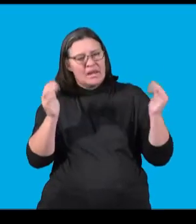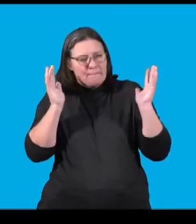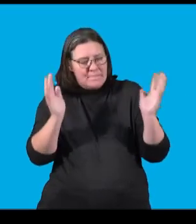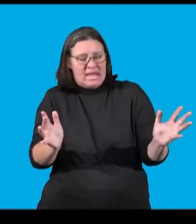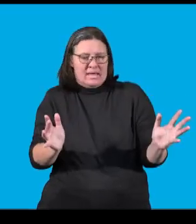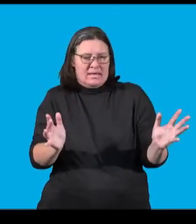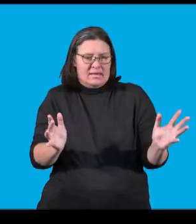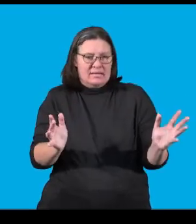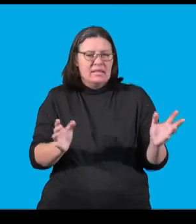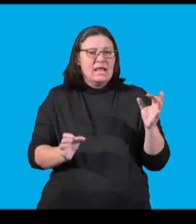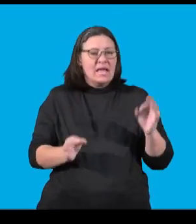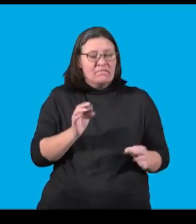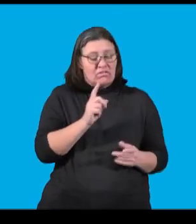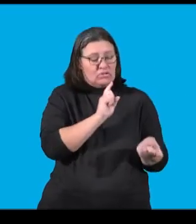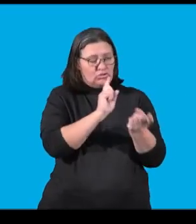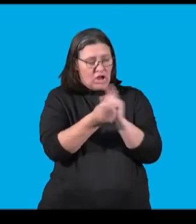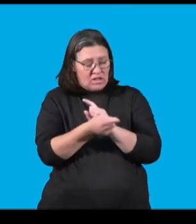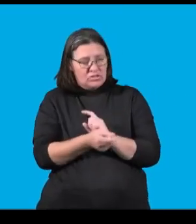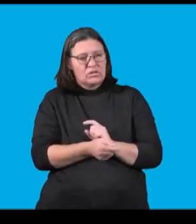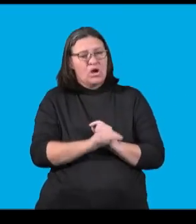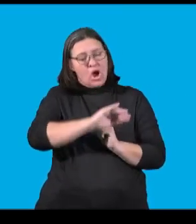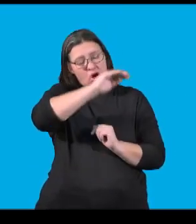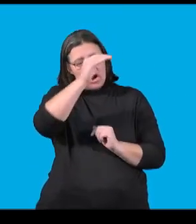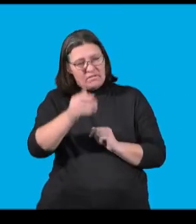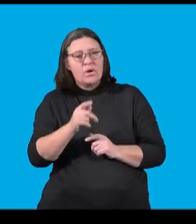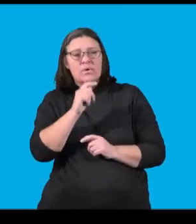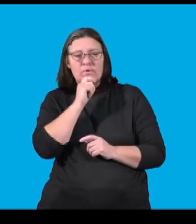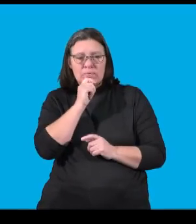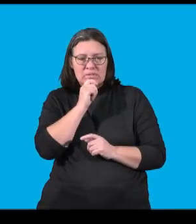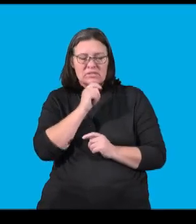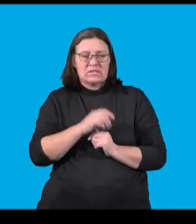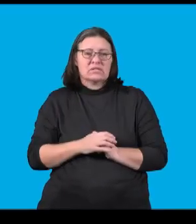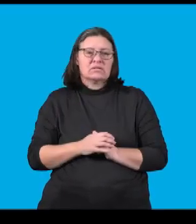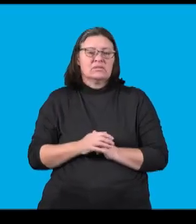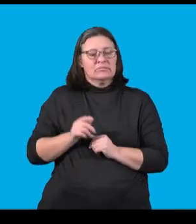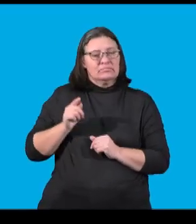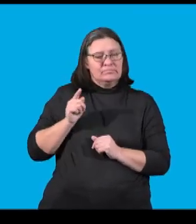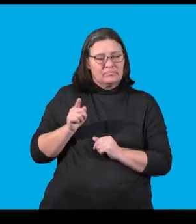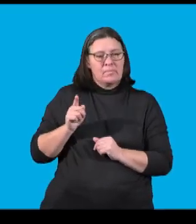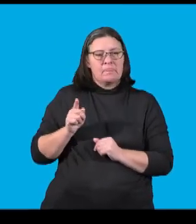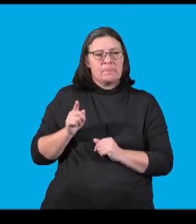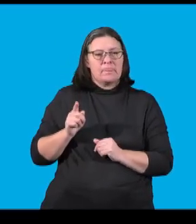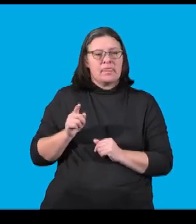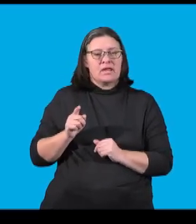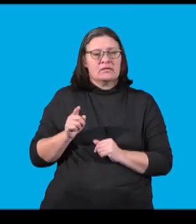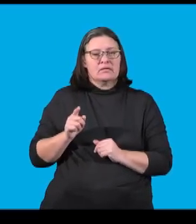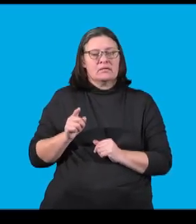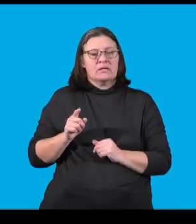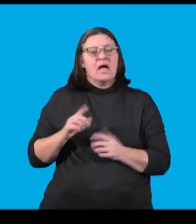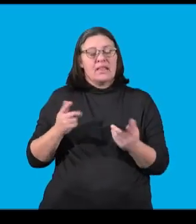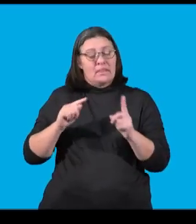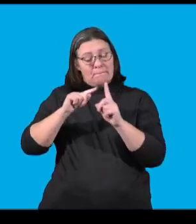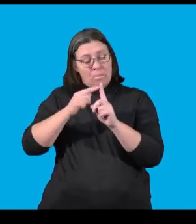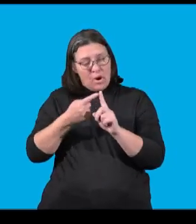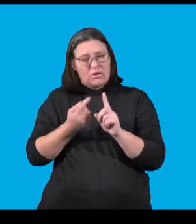that formula. When the derivative changes throughout the curve, we need to use this derivative and